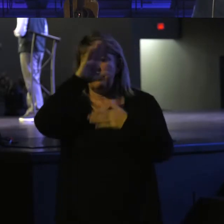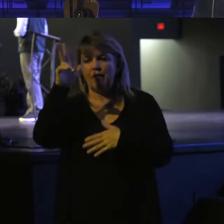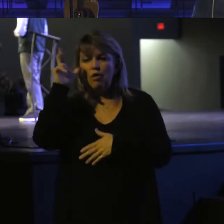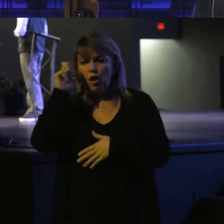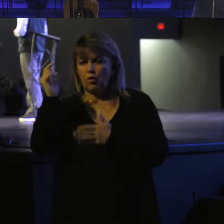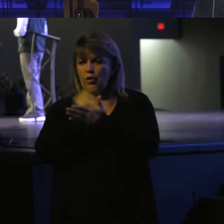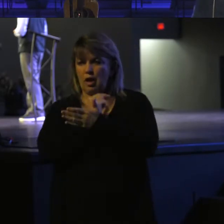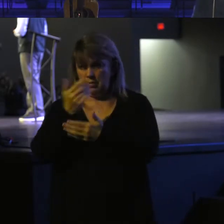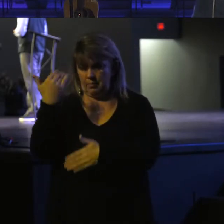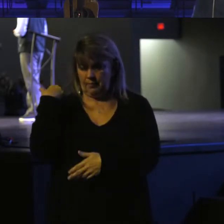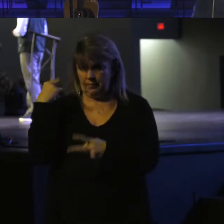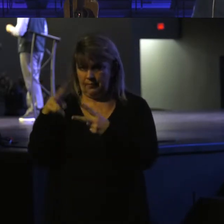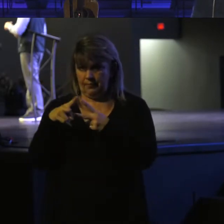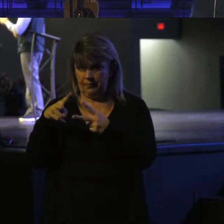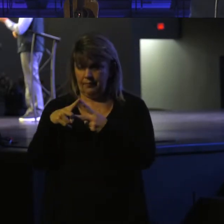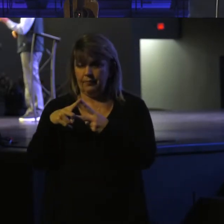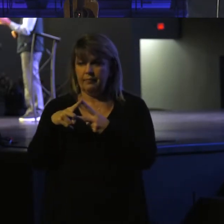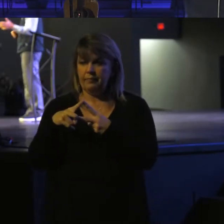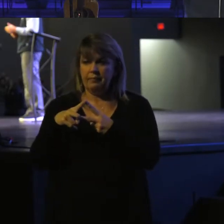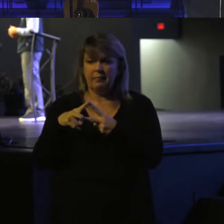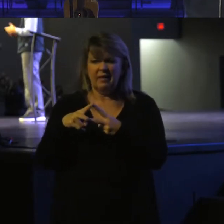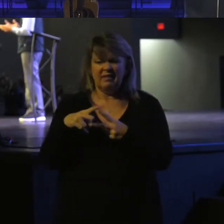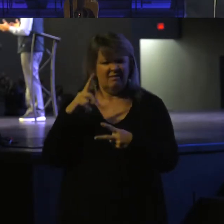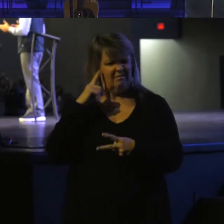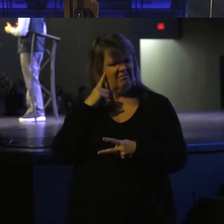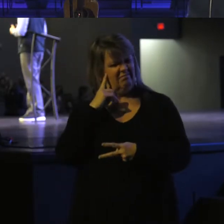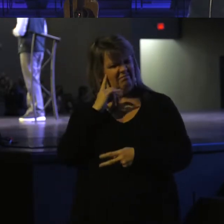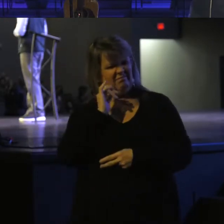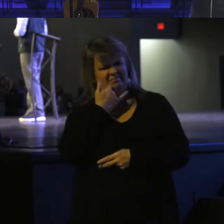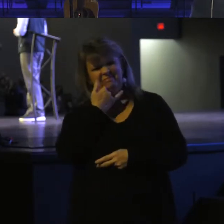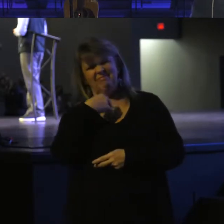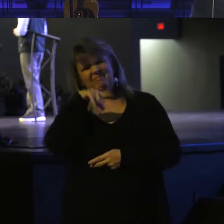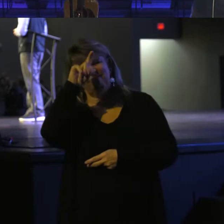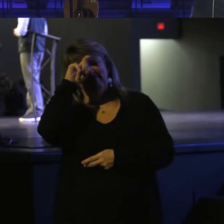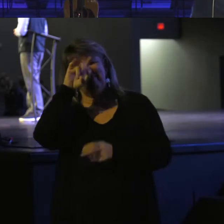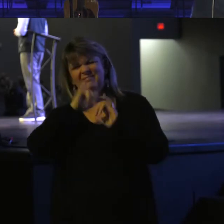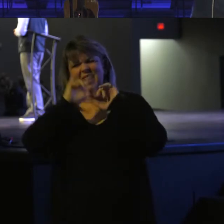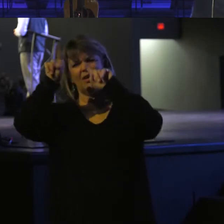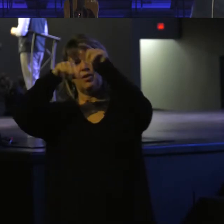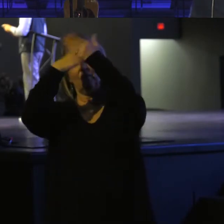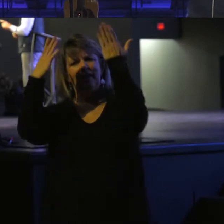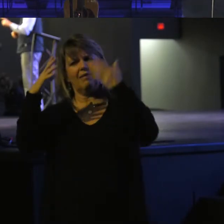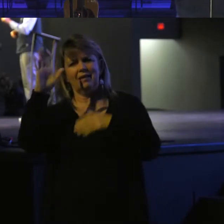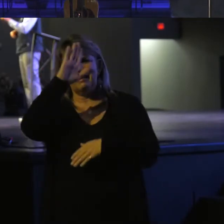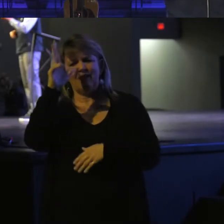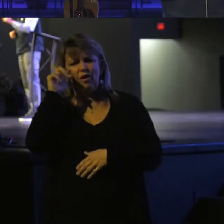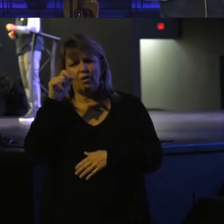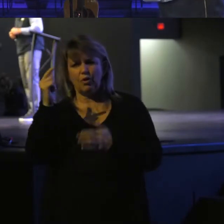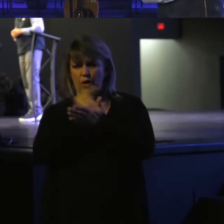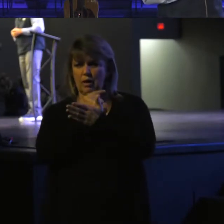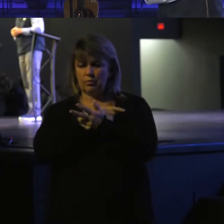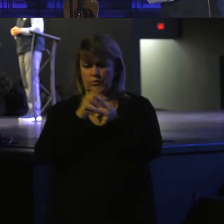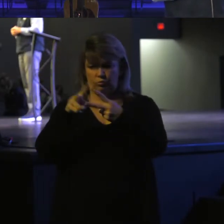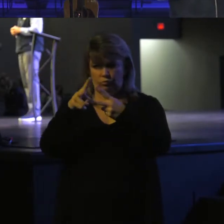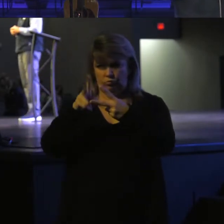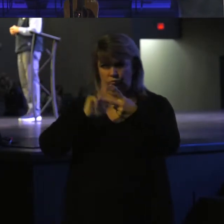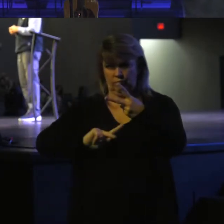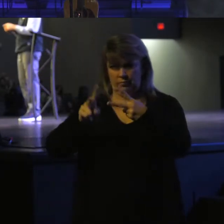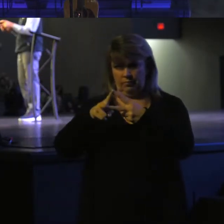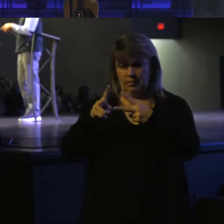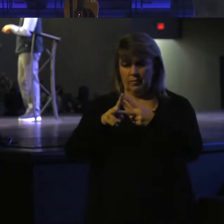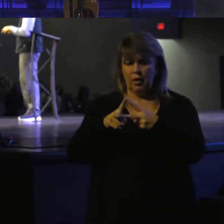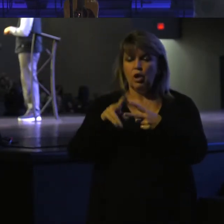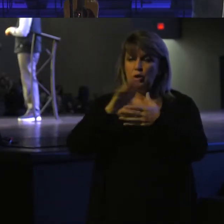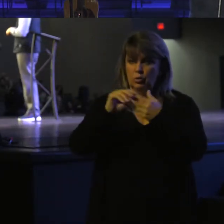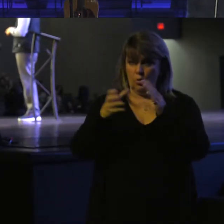gospel. You say, now that doesn't sound right. How do you go to heaven without hearing the gospel? Well, let me tell you about these two individuals.